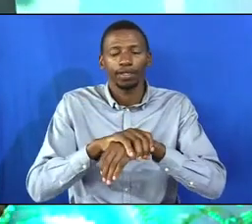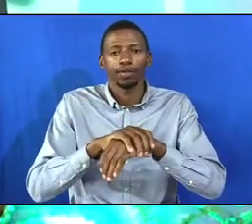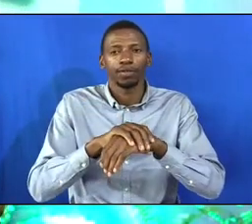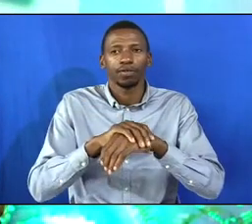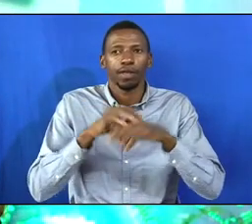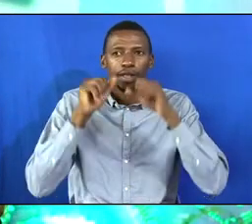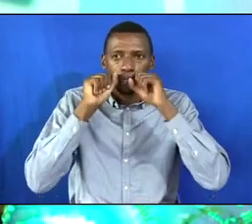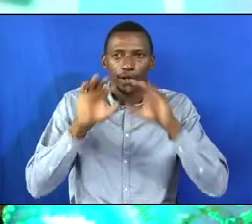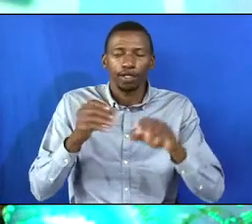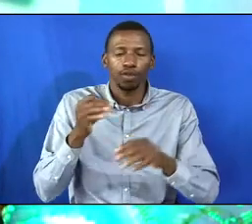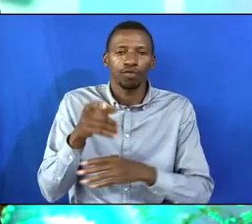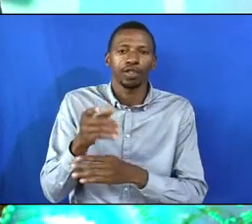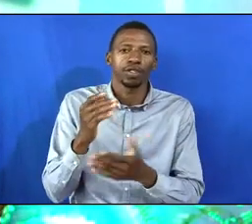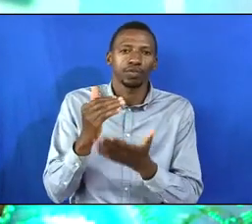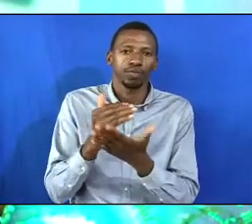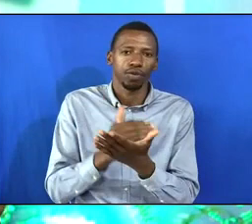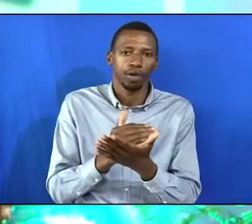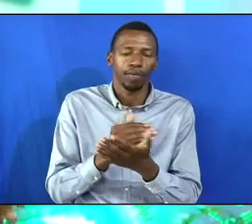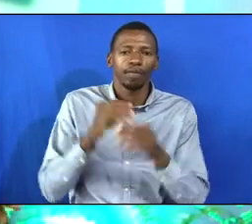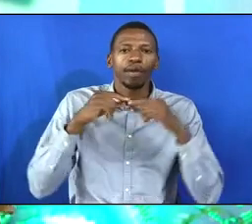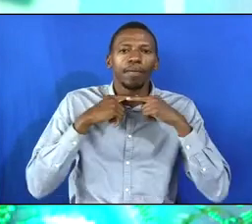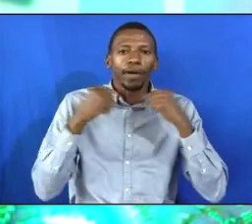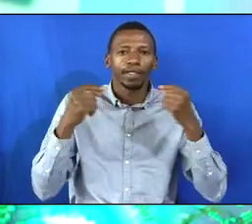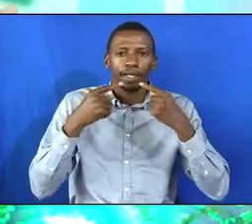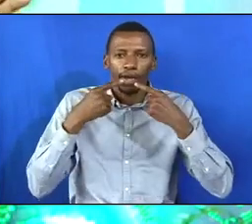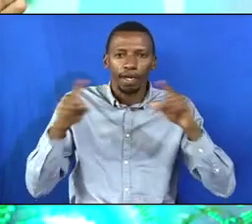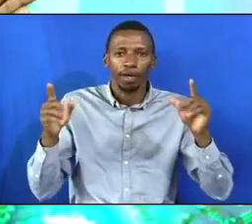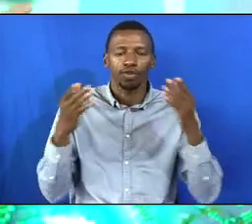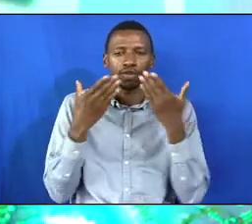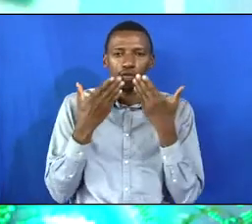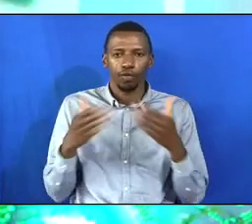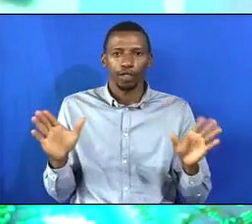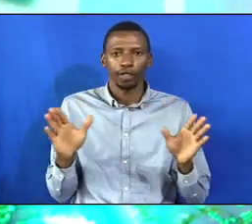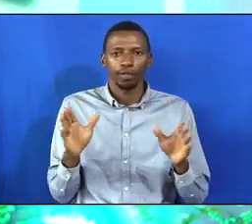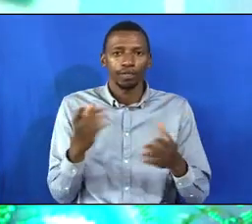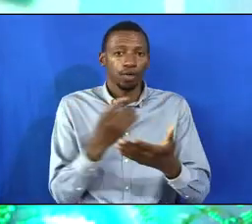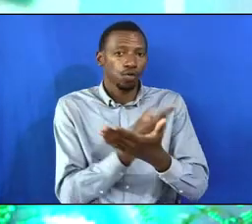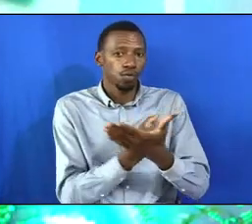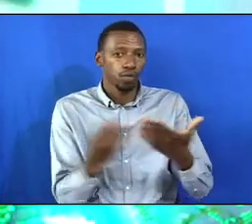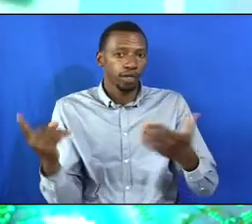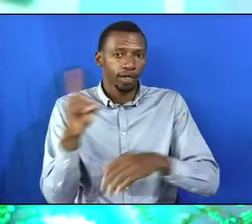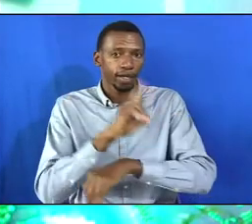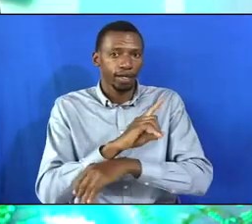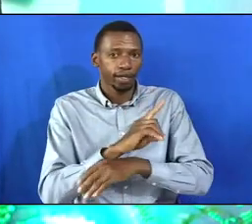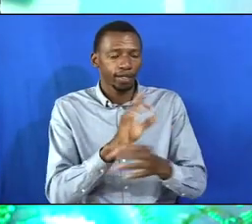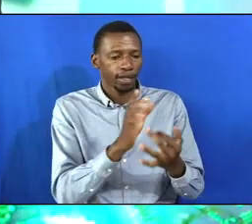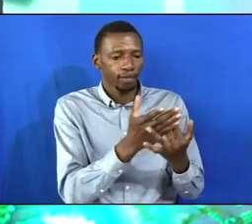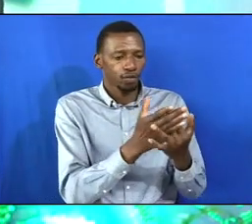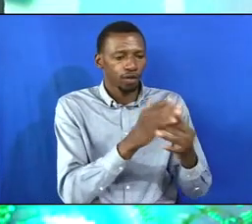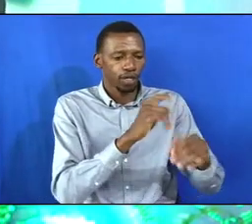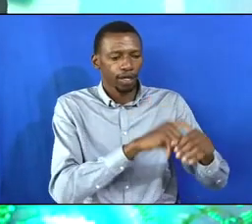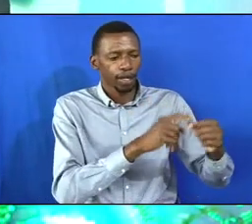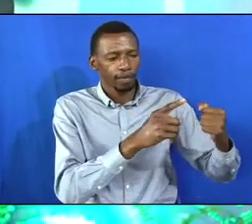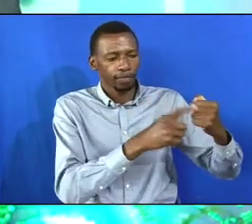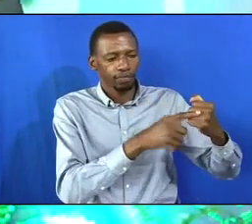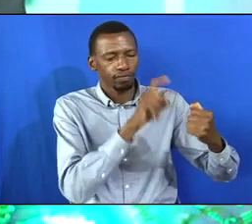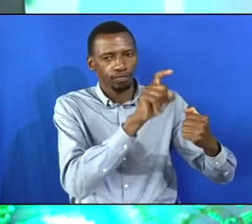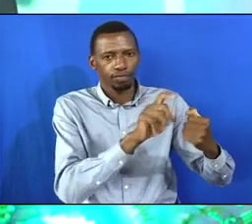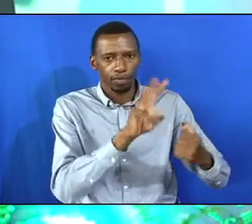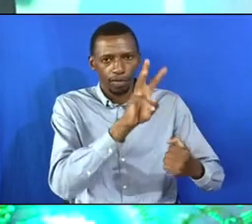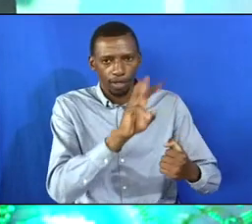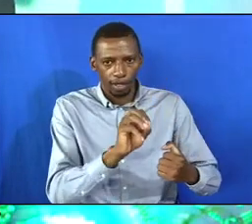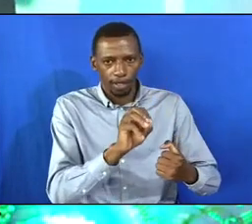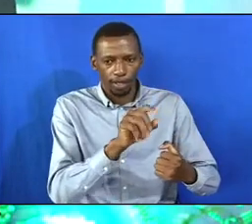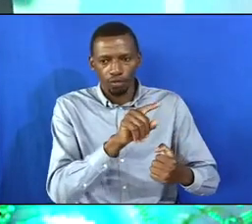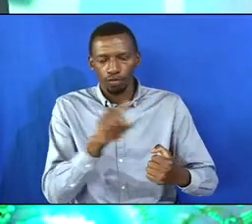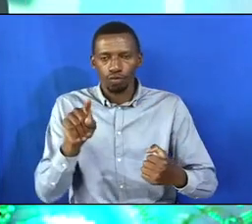announced during the weekdays between 6:30 and 7:30, we meet